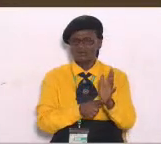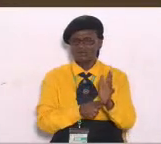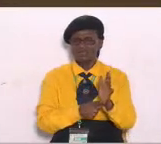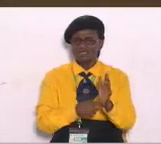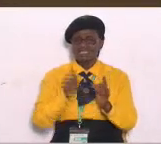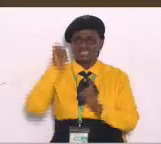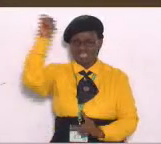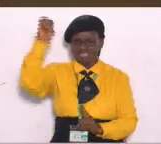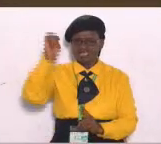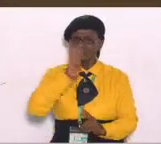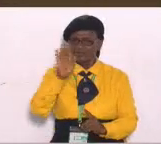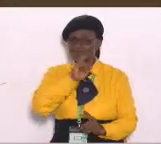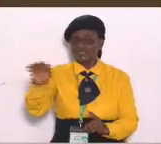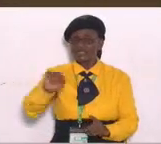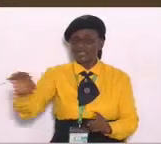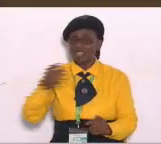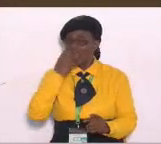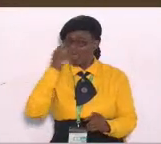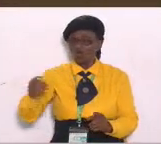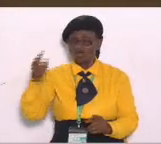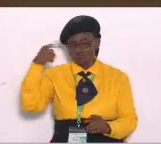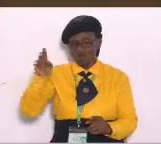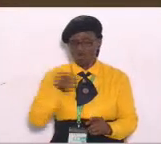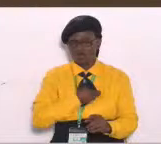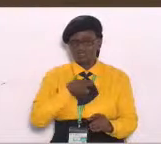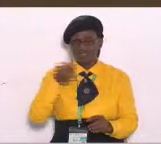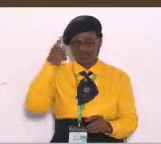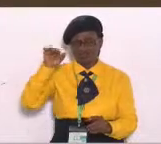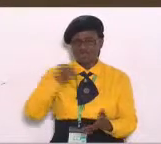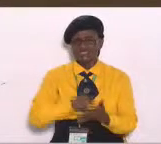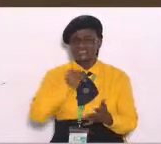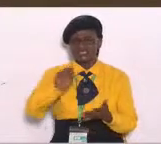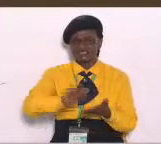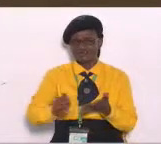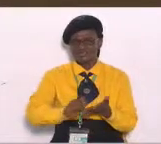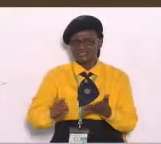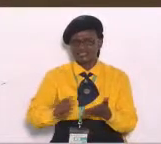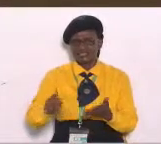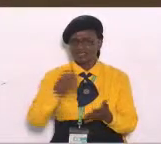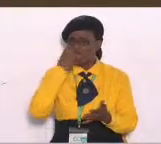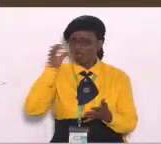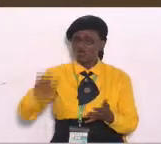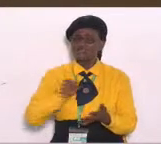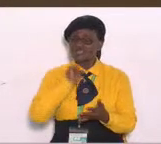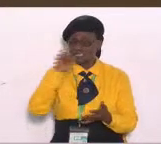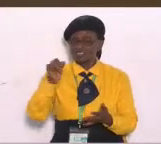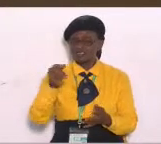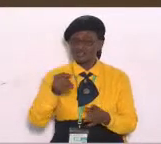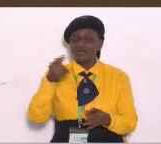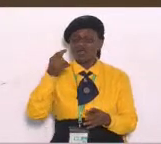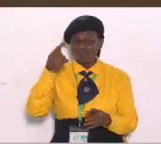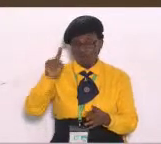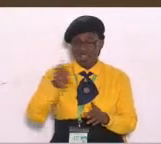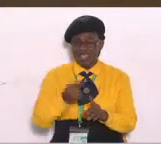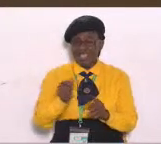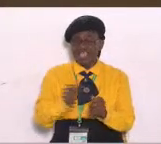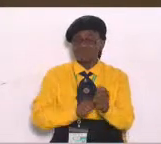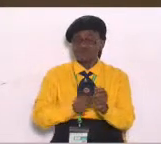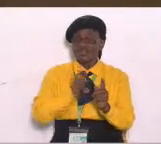for us. For it is written, cursed is everyone that hangeth on a tree,